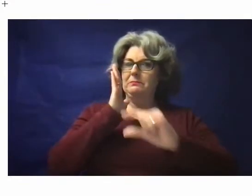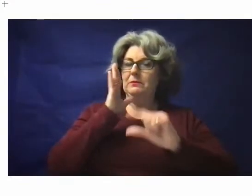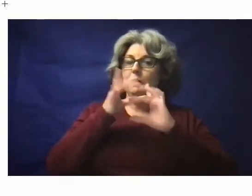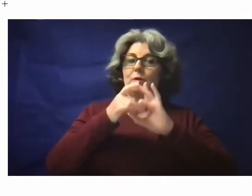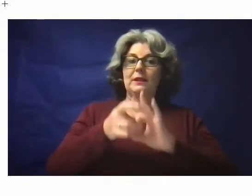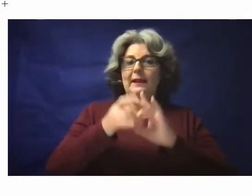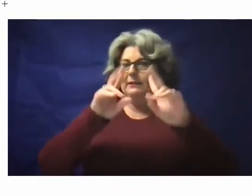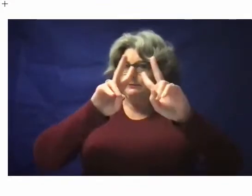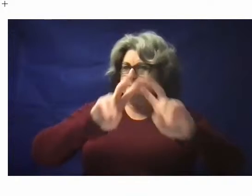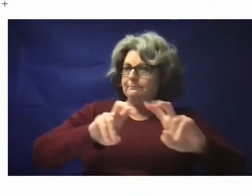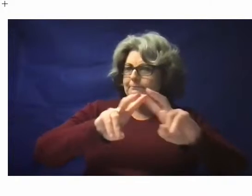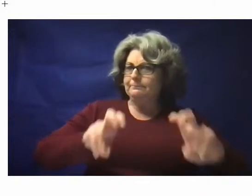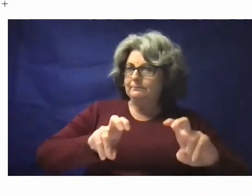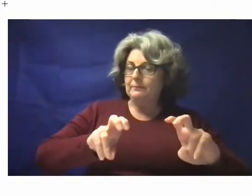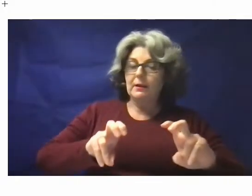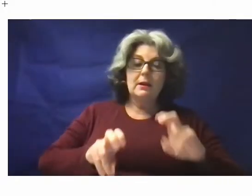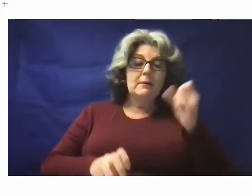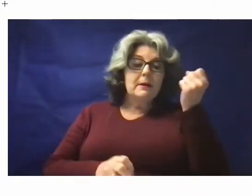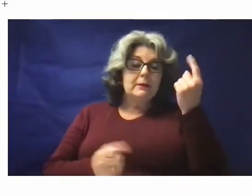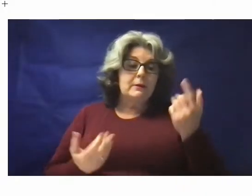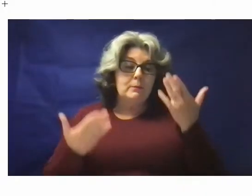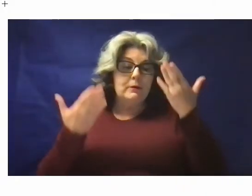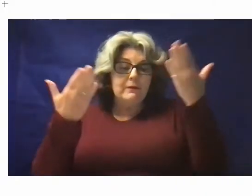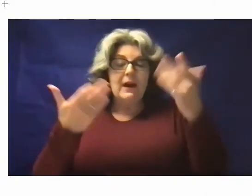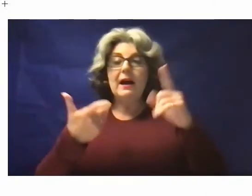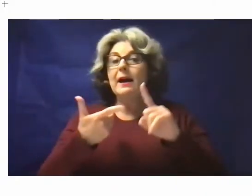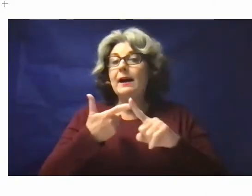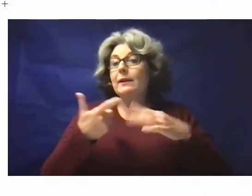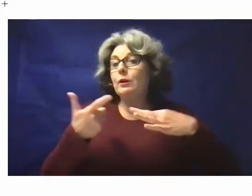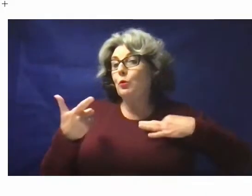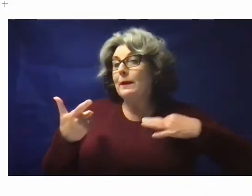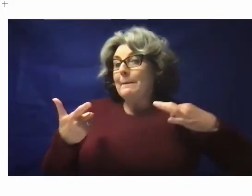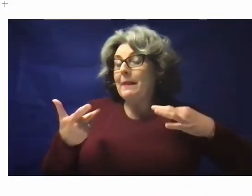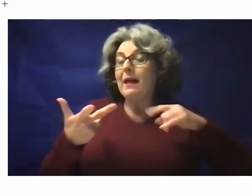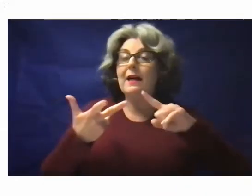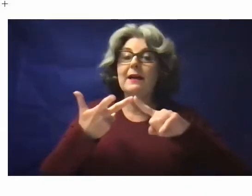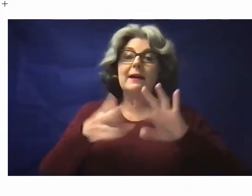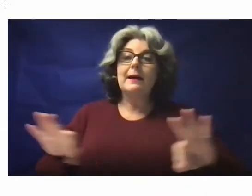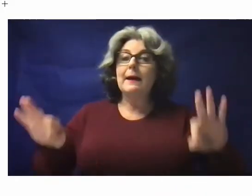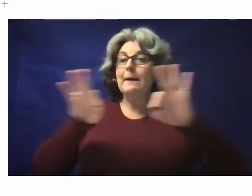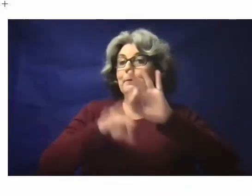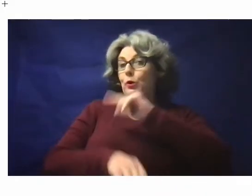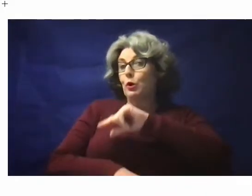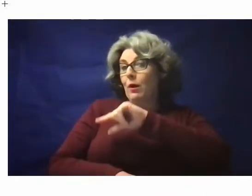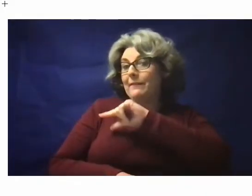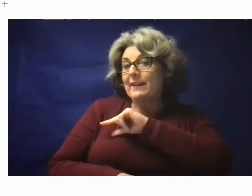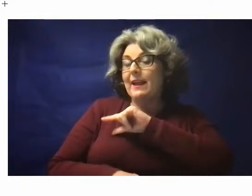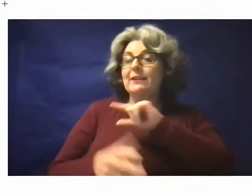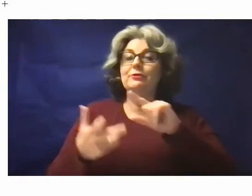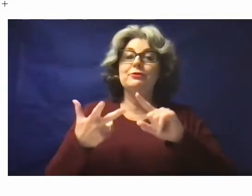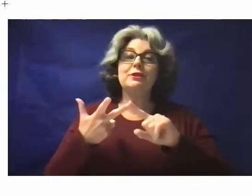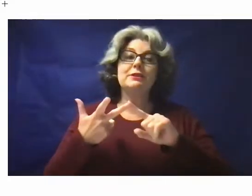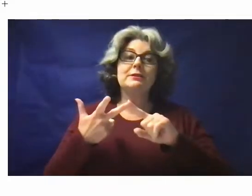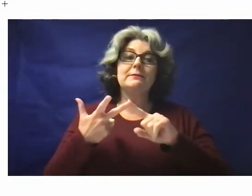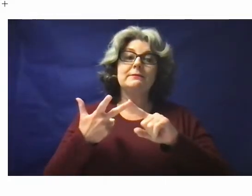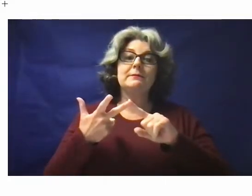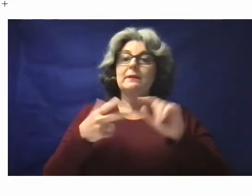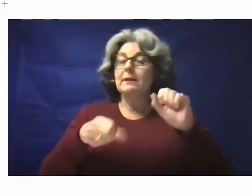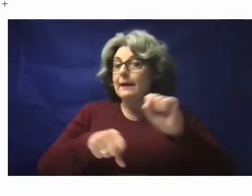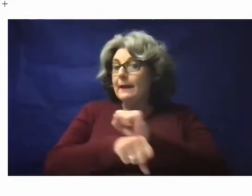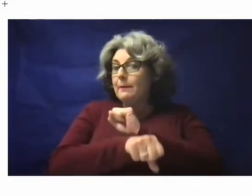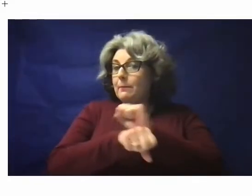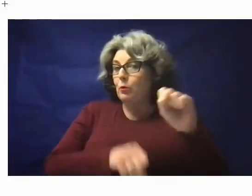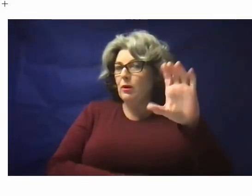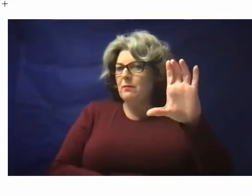assessment, what you must provide when applying, essential qualifications, conditions of employment, and many